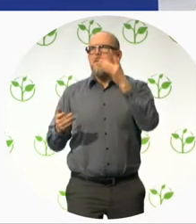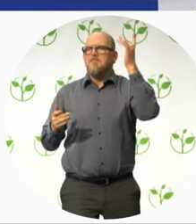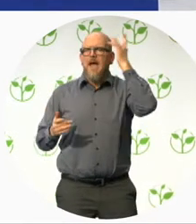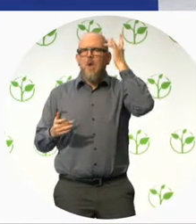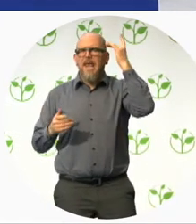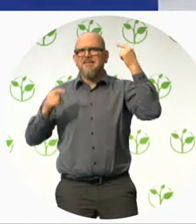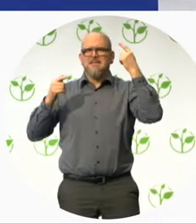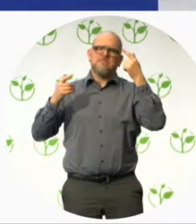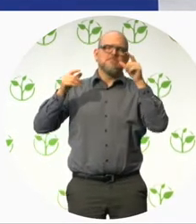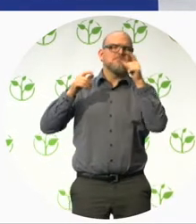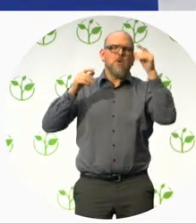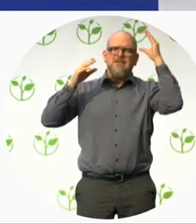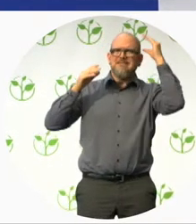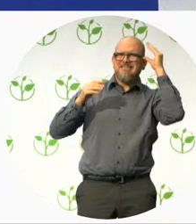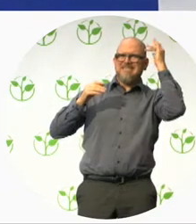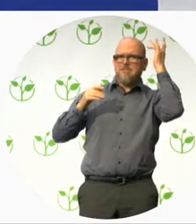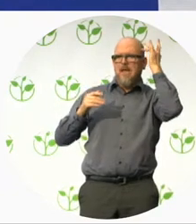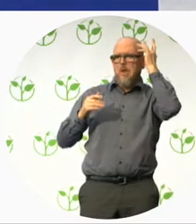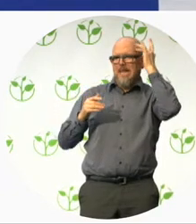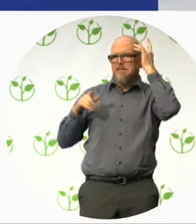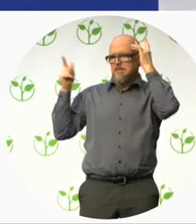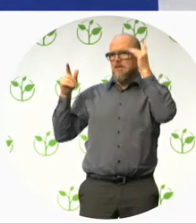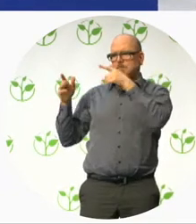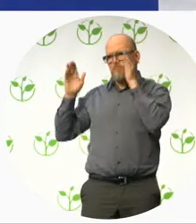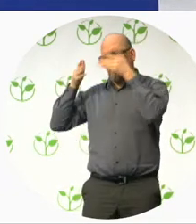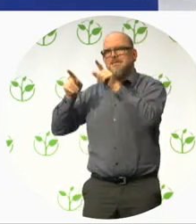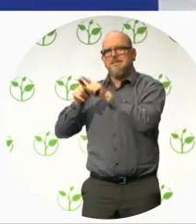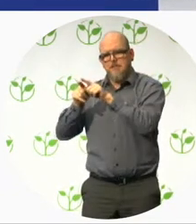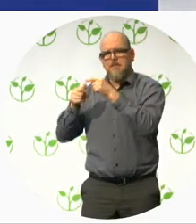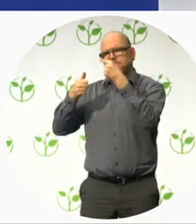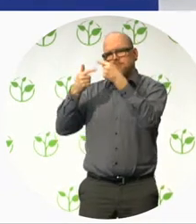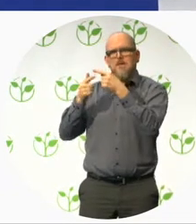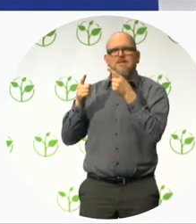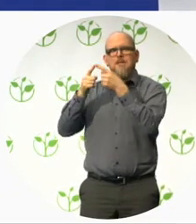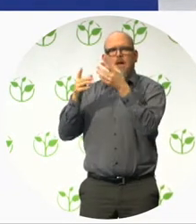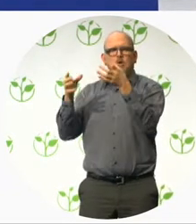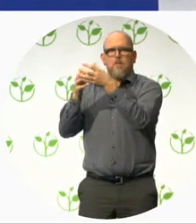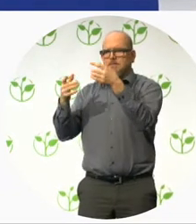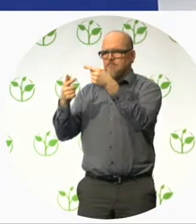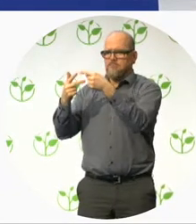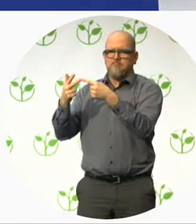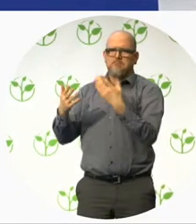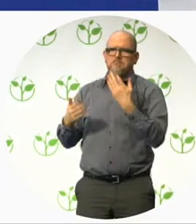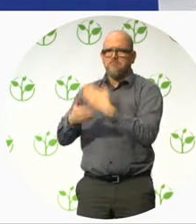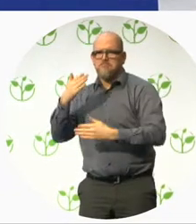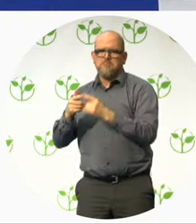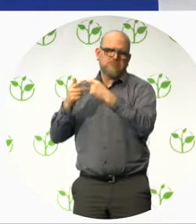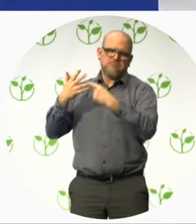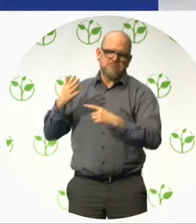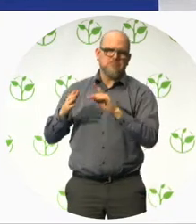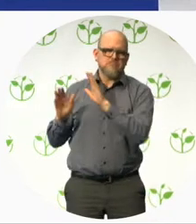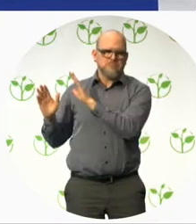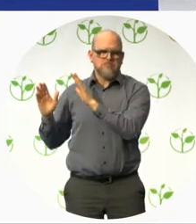we created a line for deaf people to communicate together using visual interaction. This